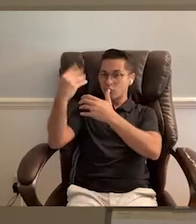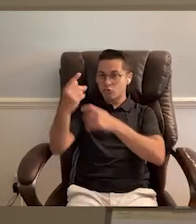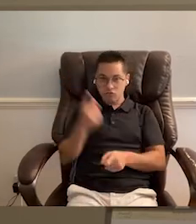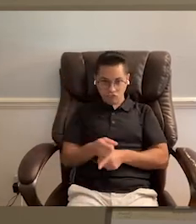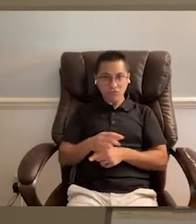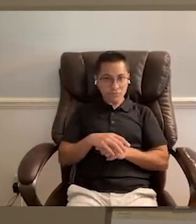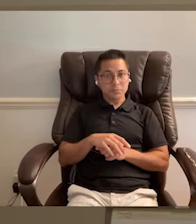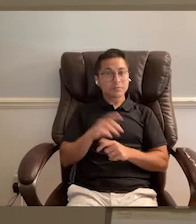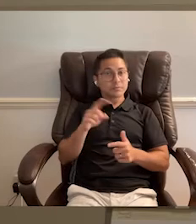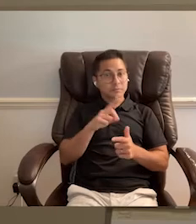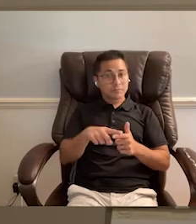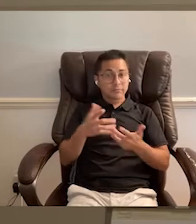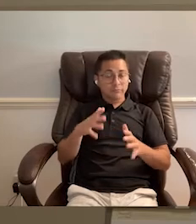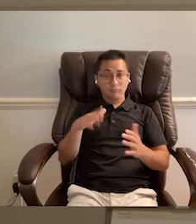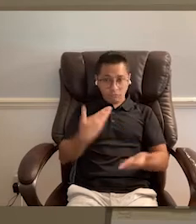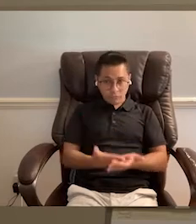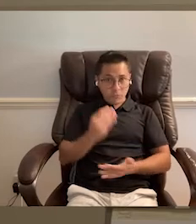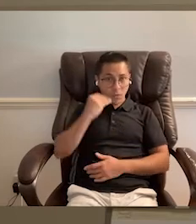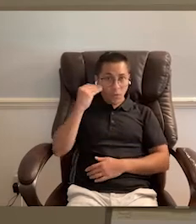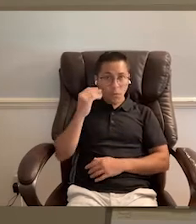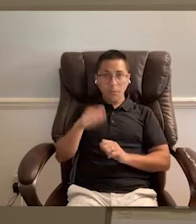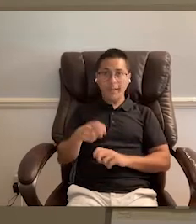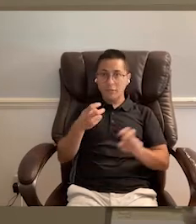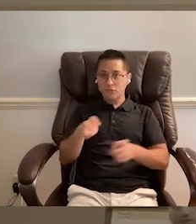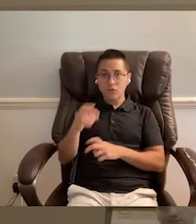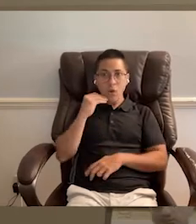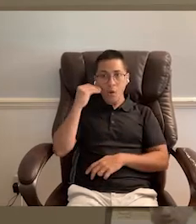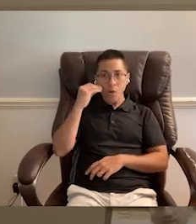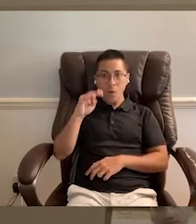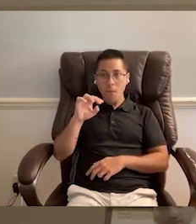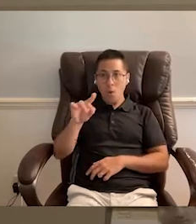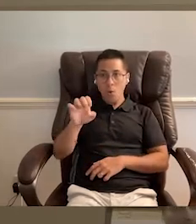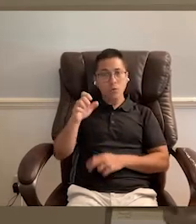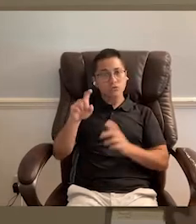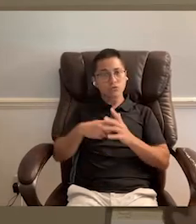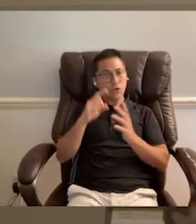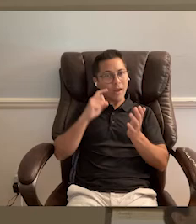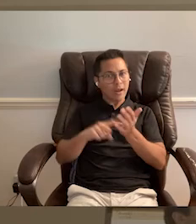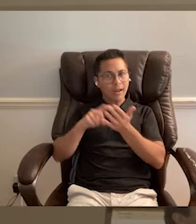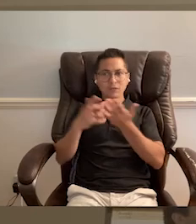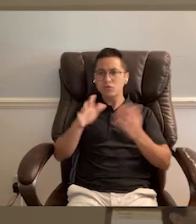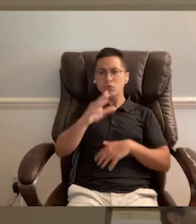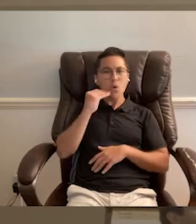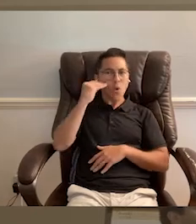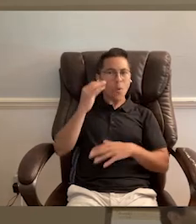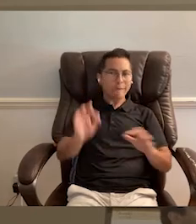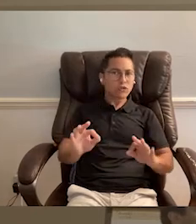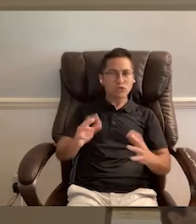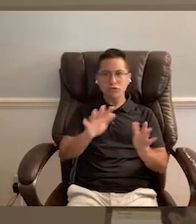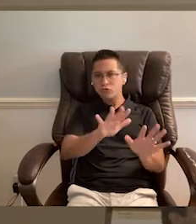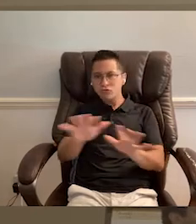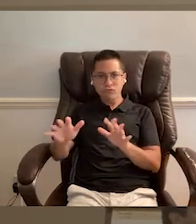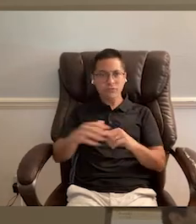And this is an accuracy of 99.9% if you guys notice here. So it's not going to confuse a chair for, you know, a cabinet. Take the blind